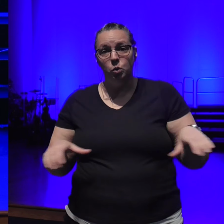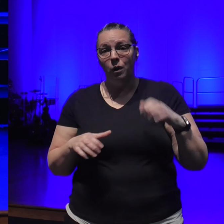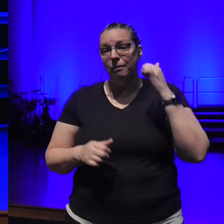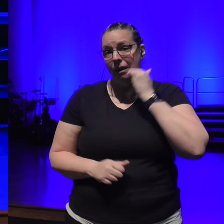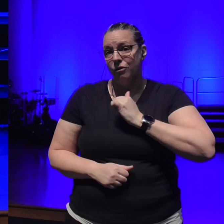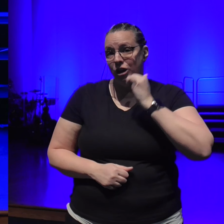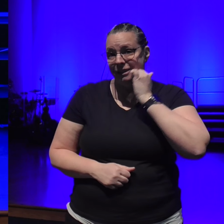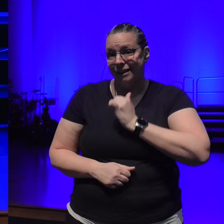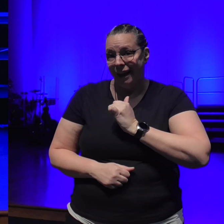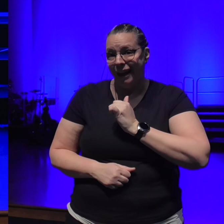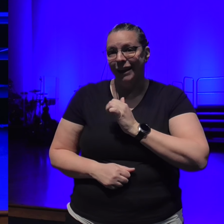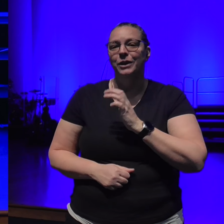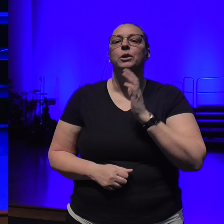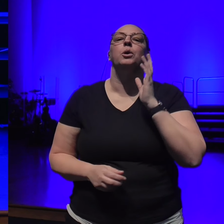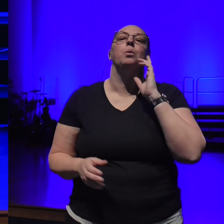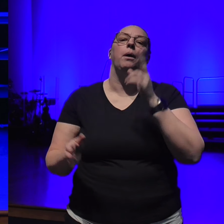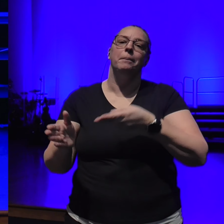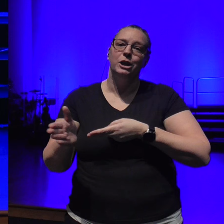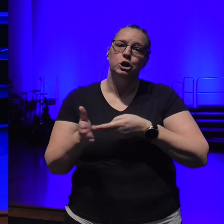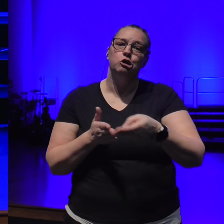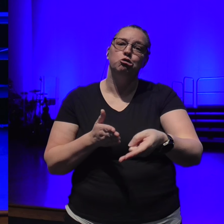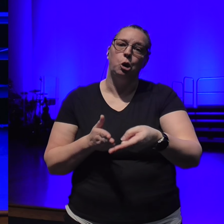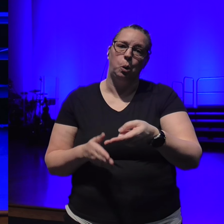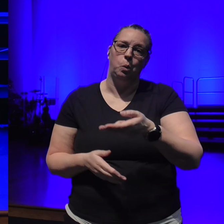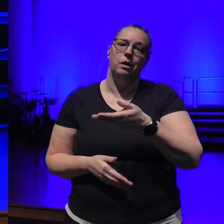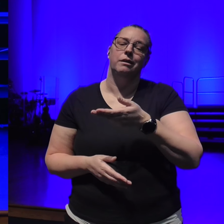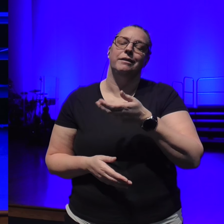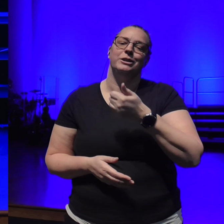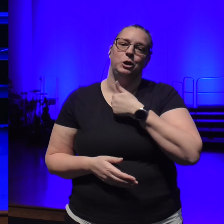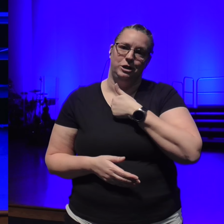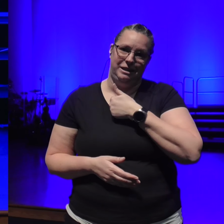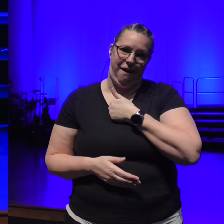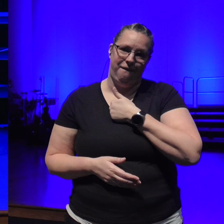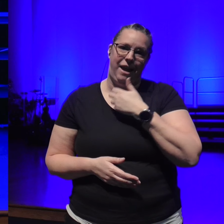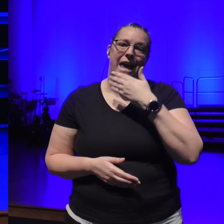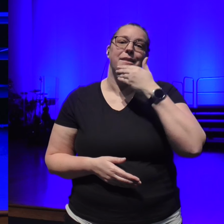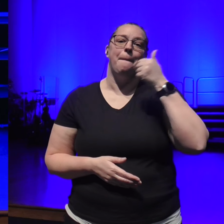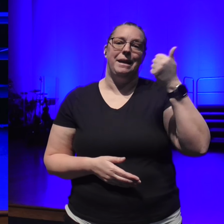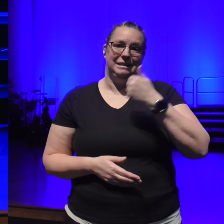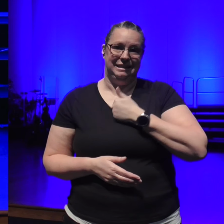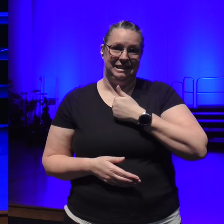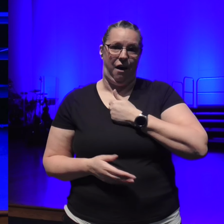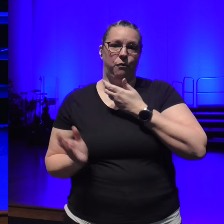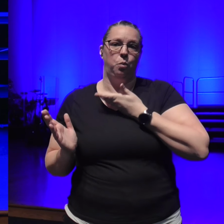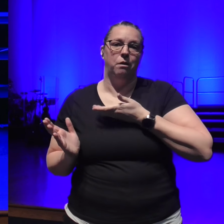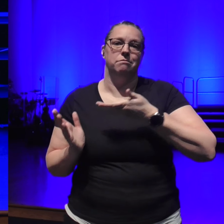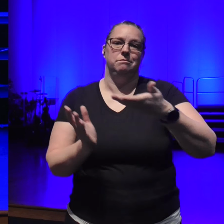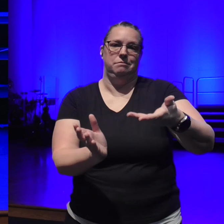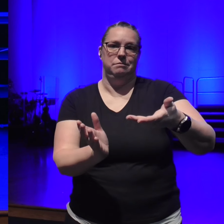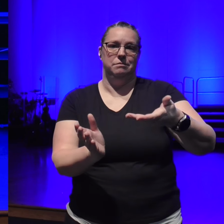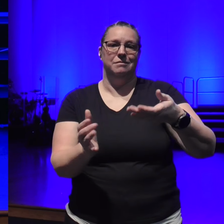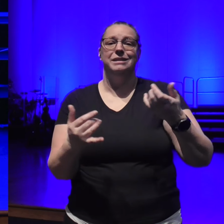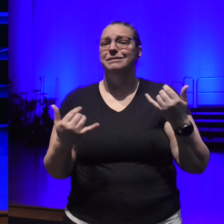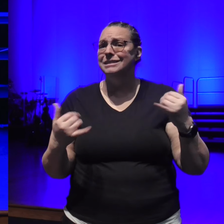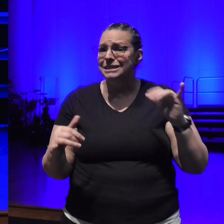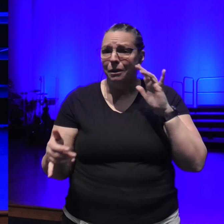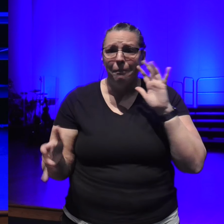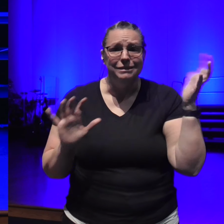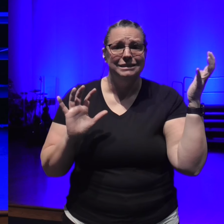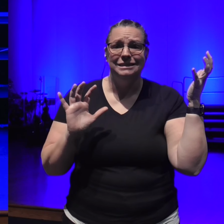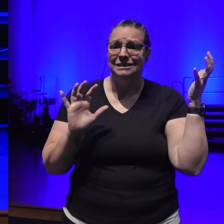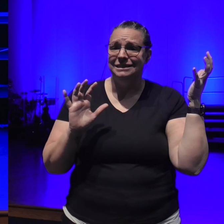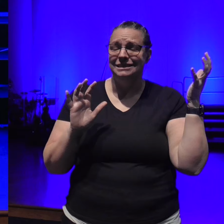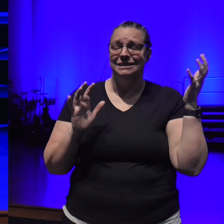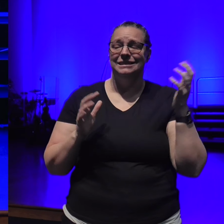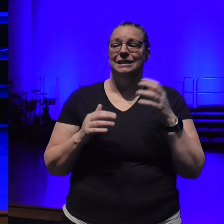day, you're going to be true to yourself, and the best of who you are is going to come forward. But it's still messy. Emerson